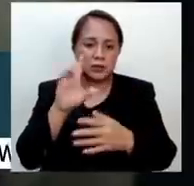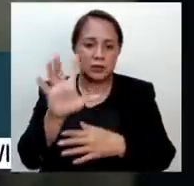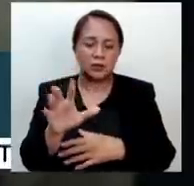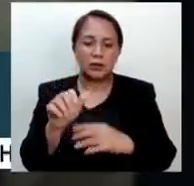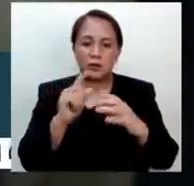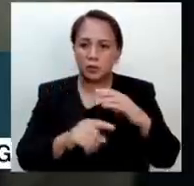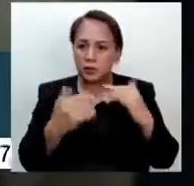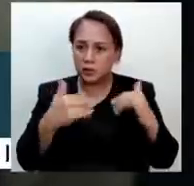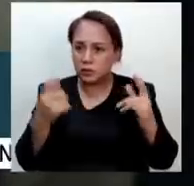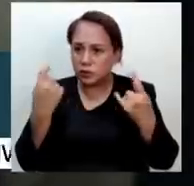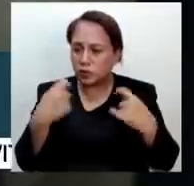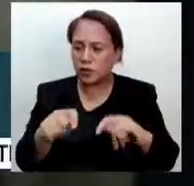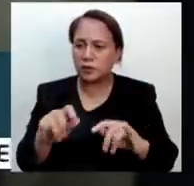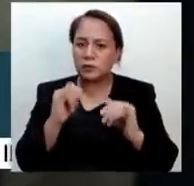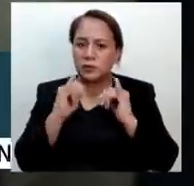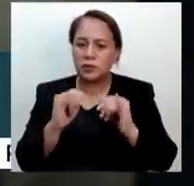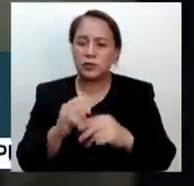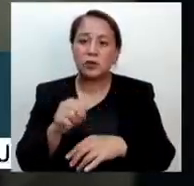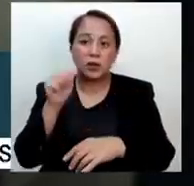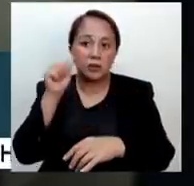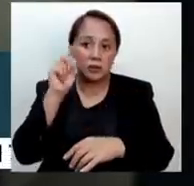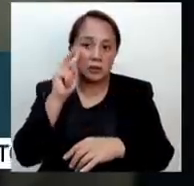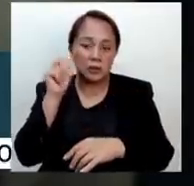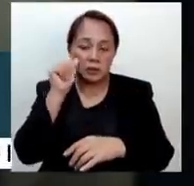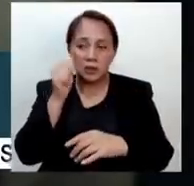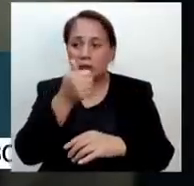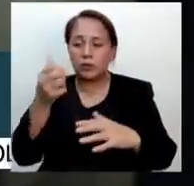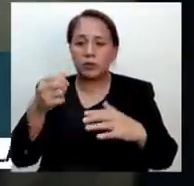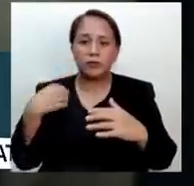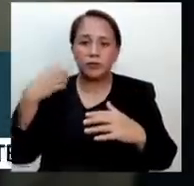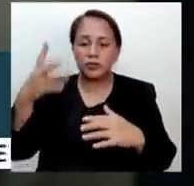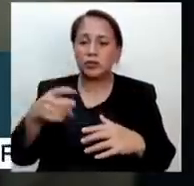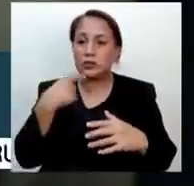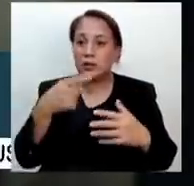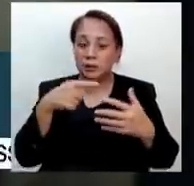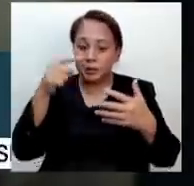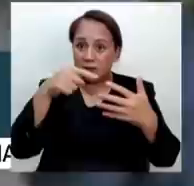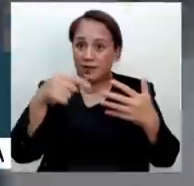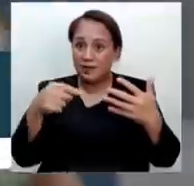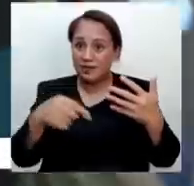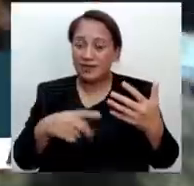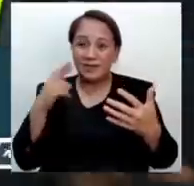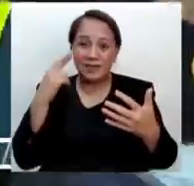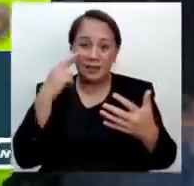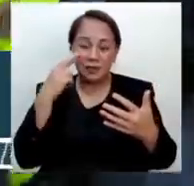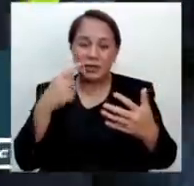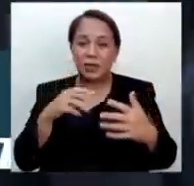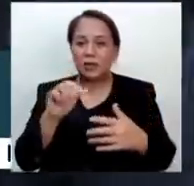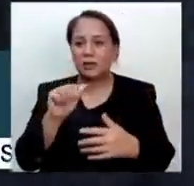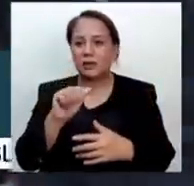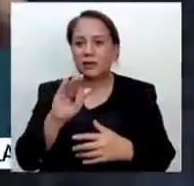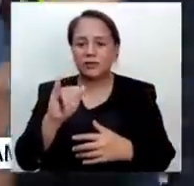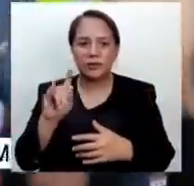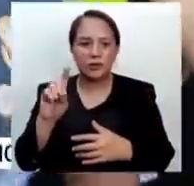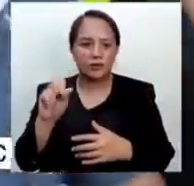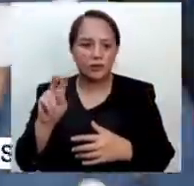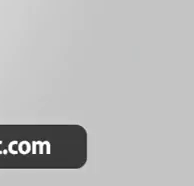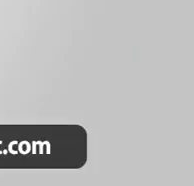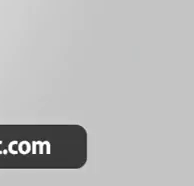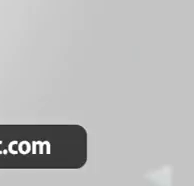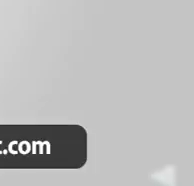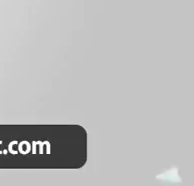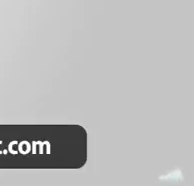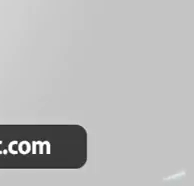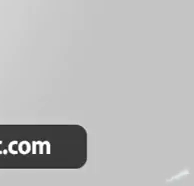still trying to get the side of Aguirre and the other officials Ragos mentioned in his affidavit. Mike Navalio, ABS-CBN News.